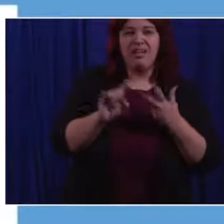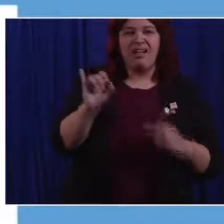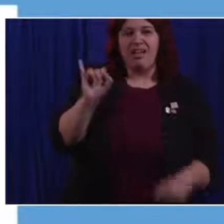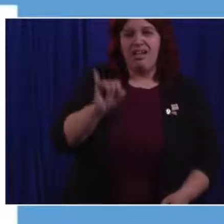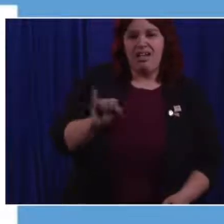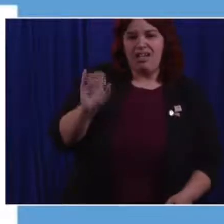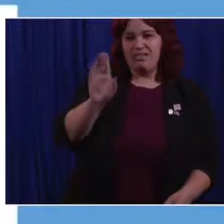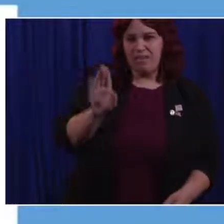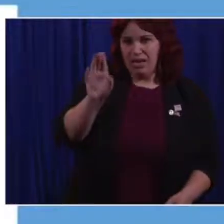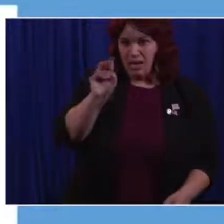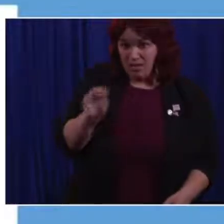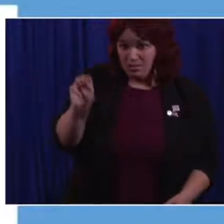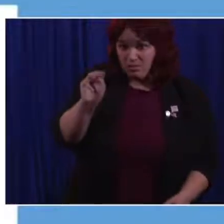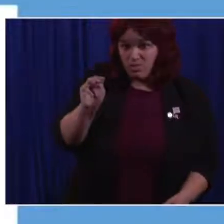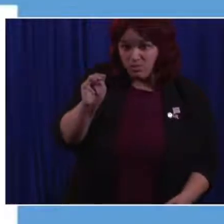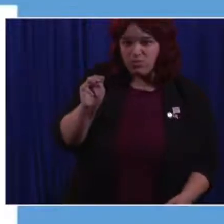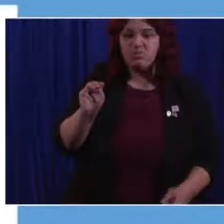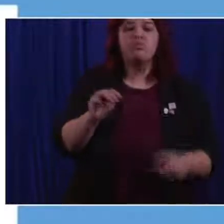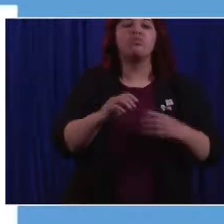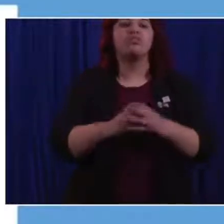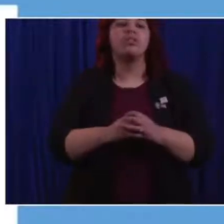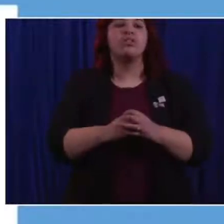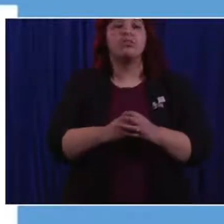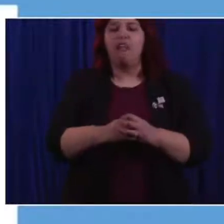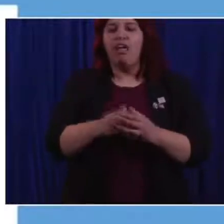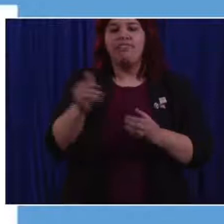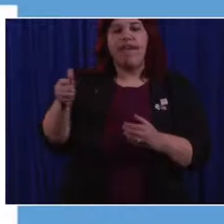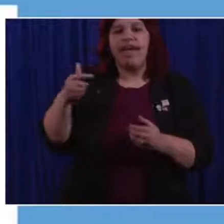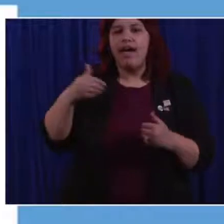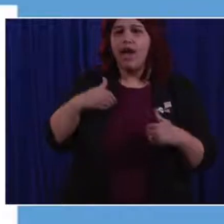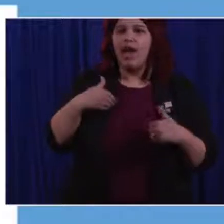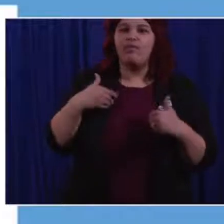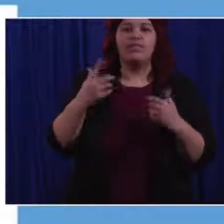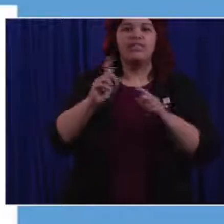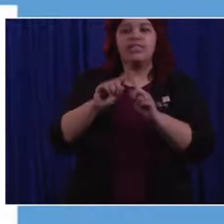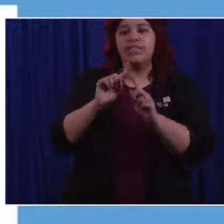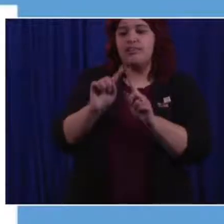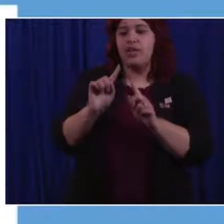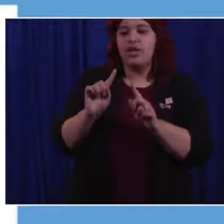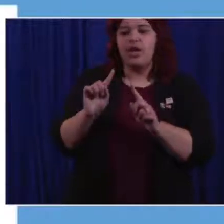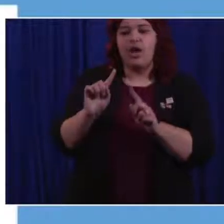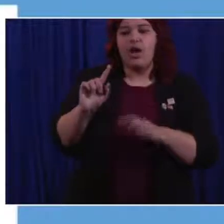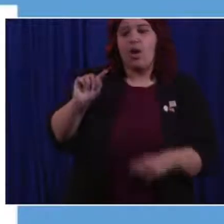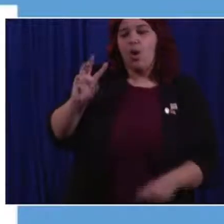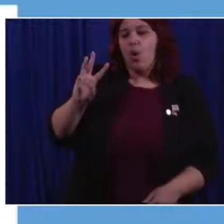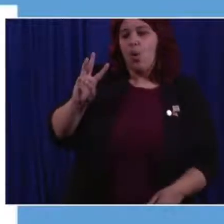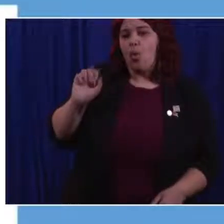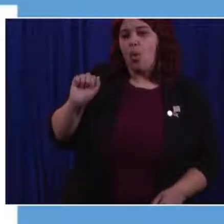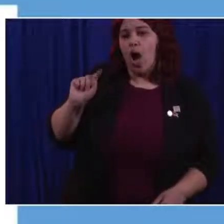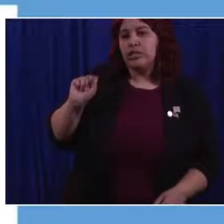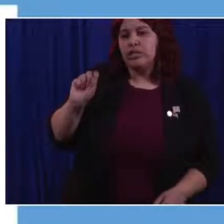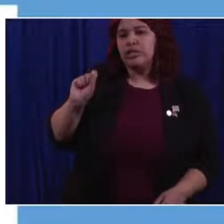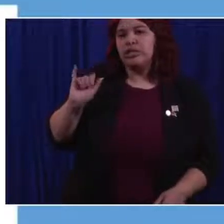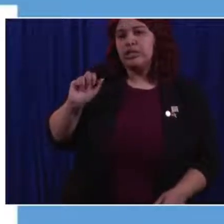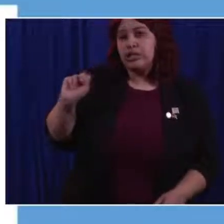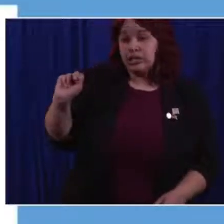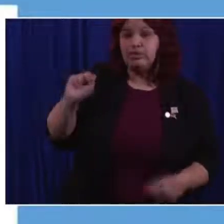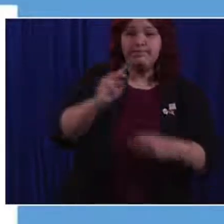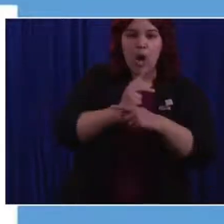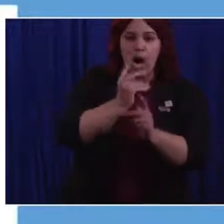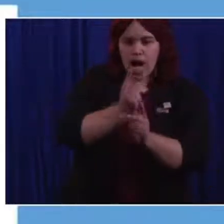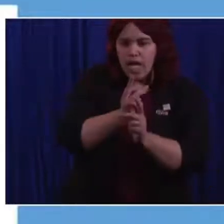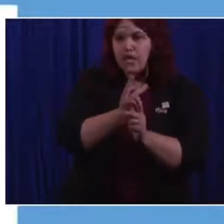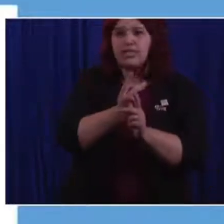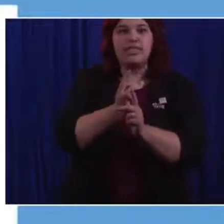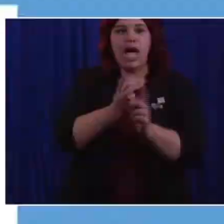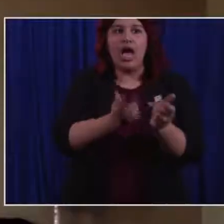that fall under the umbrella of IBM Watson technology. It can actually help us to coordinate activities in the call center. It